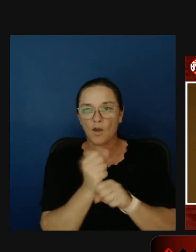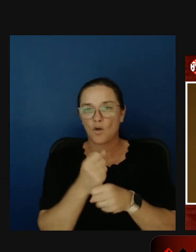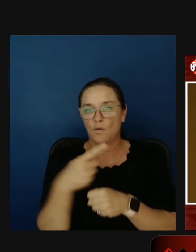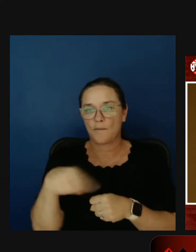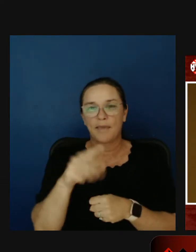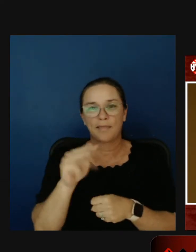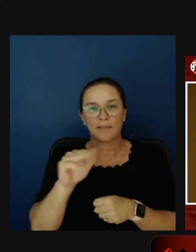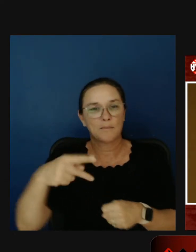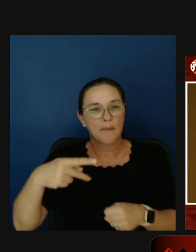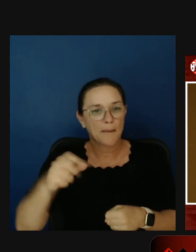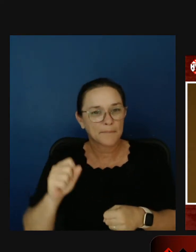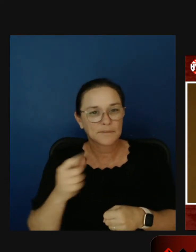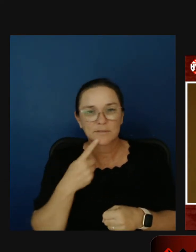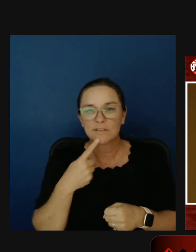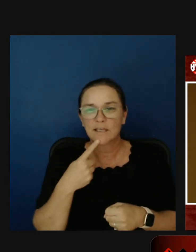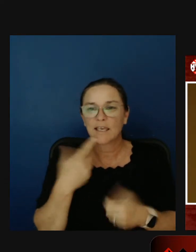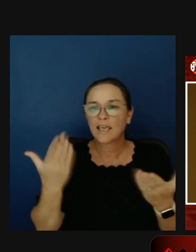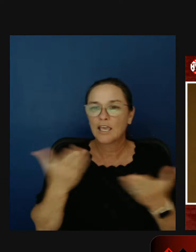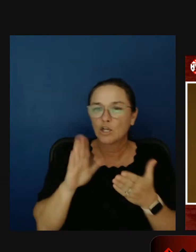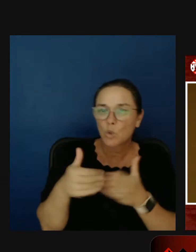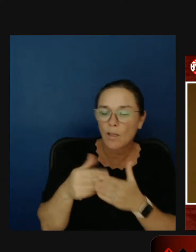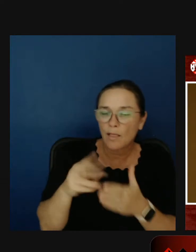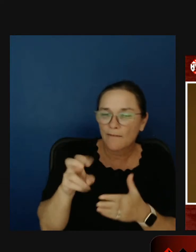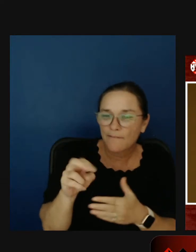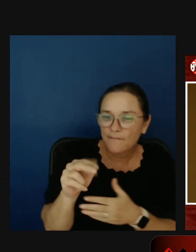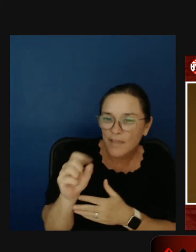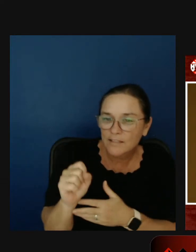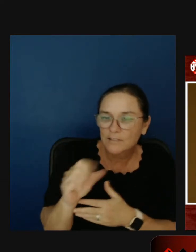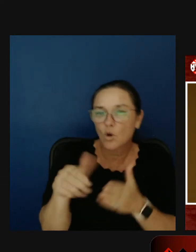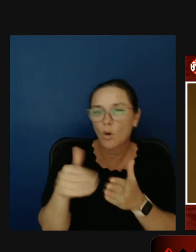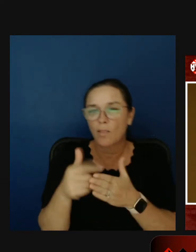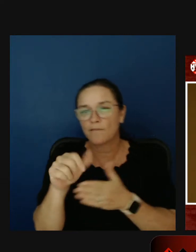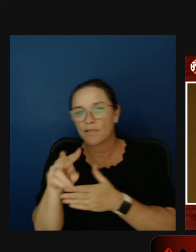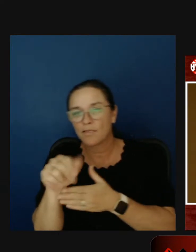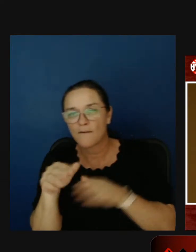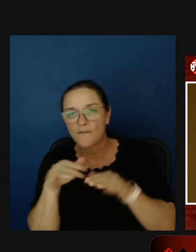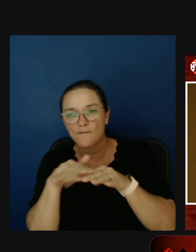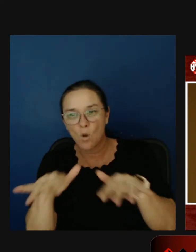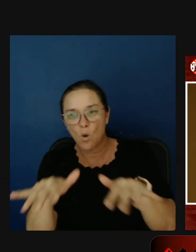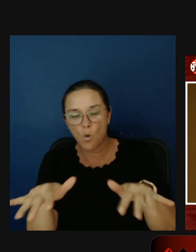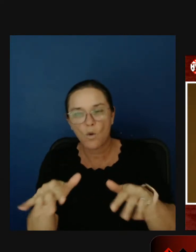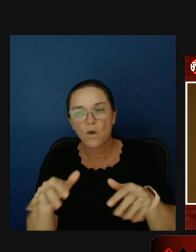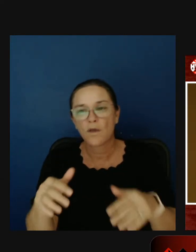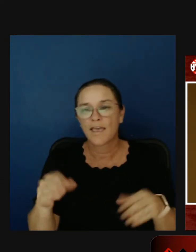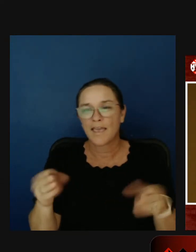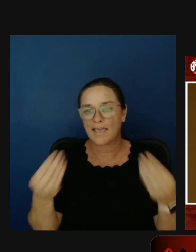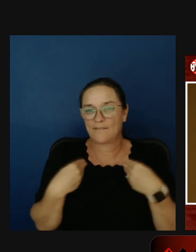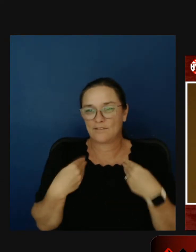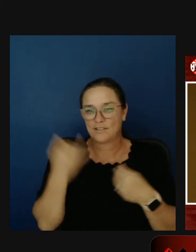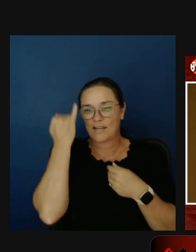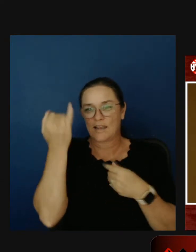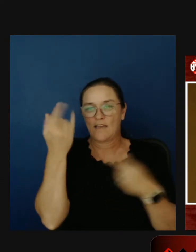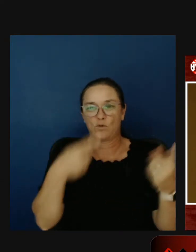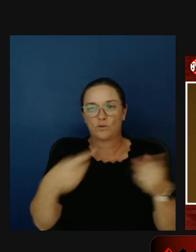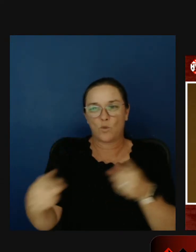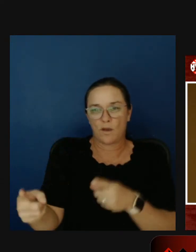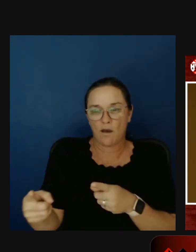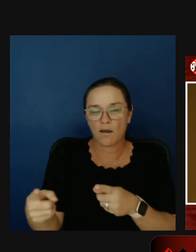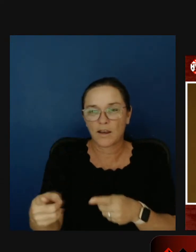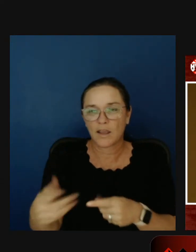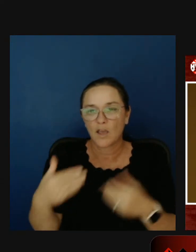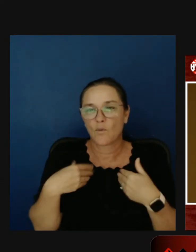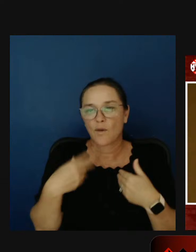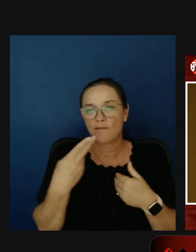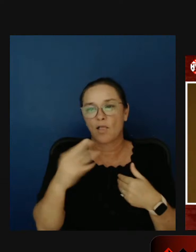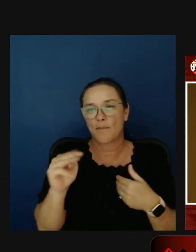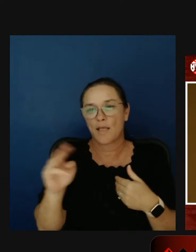oh, well, here's all the vents, and here's where the lava flows are going. That gives us an idea of what's going on. So we've got our